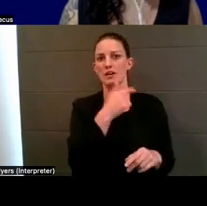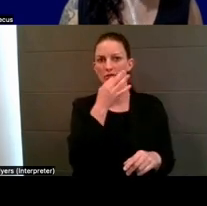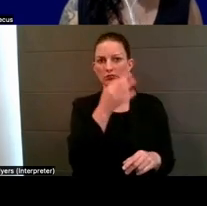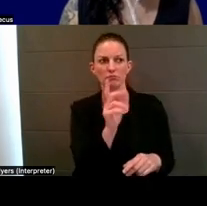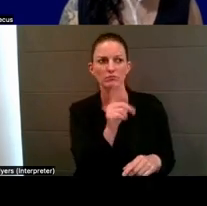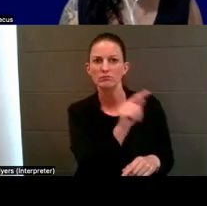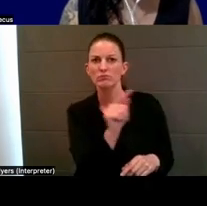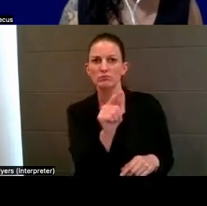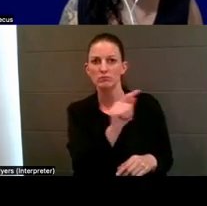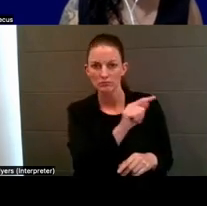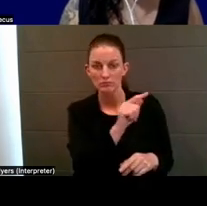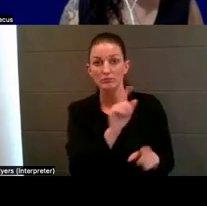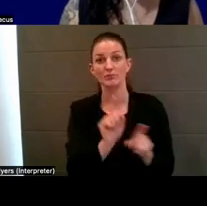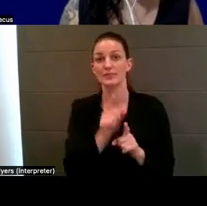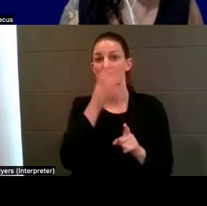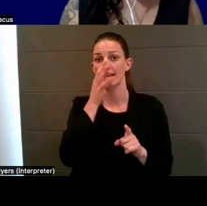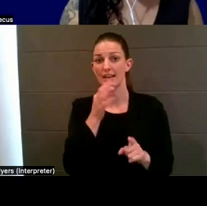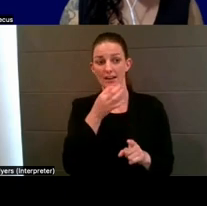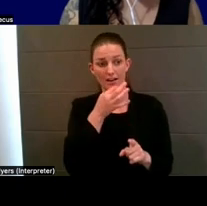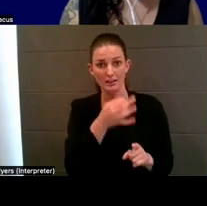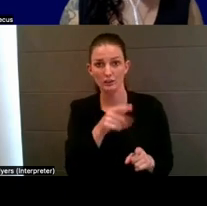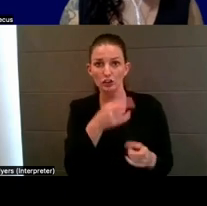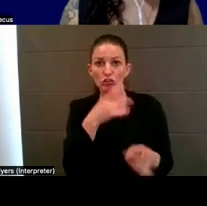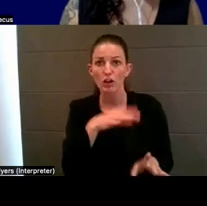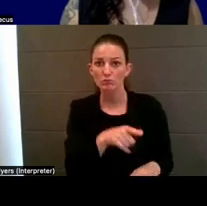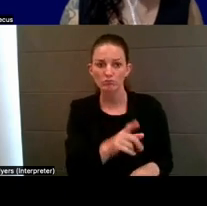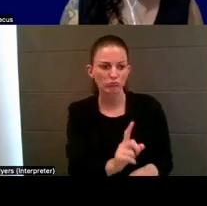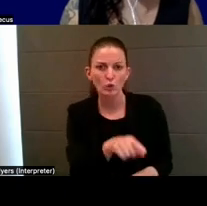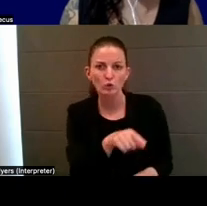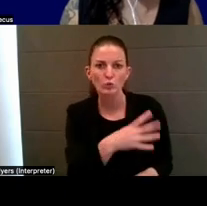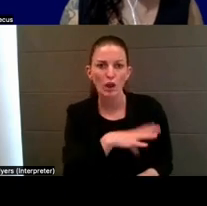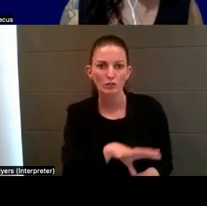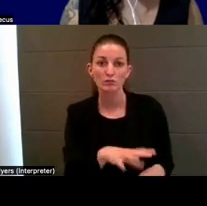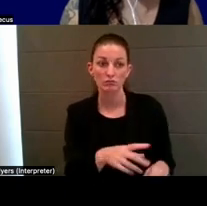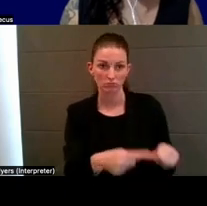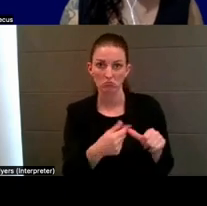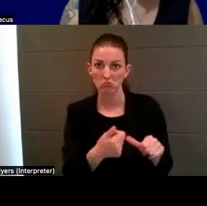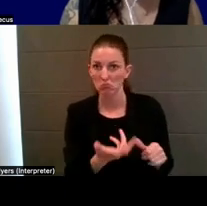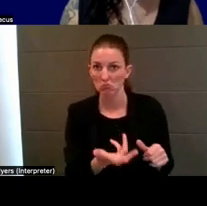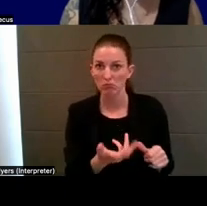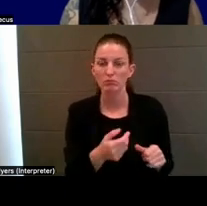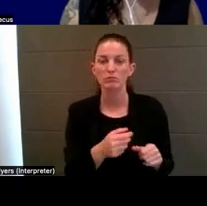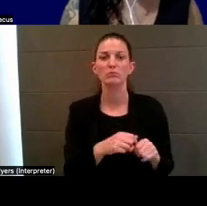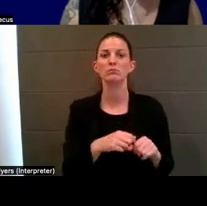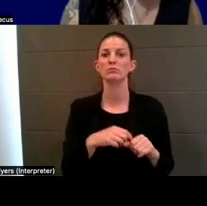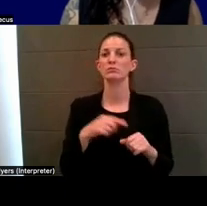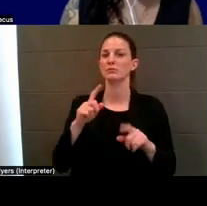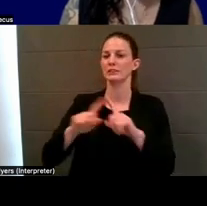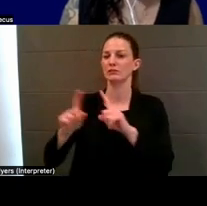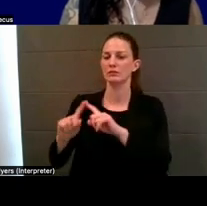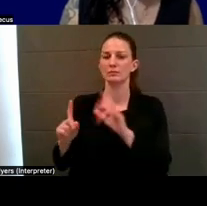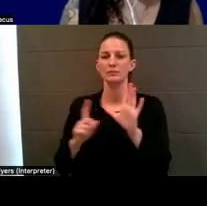You can also ask the child if they're able. Have a think about different allied health providers